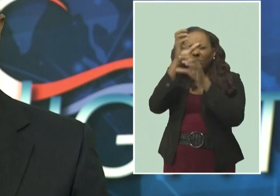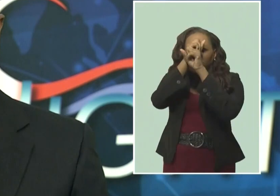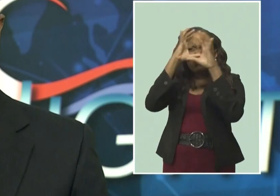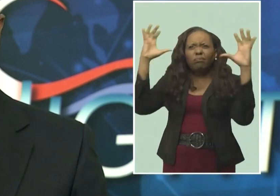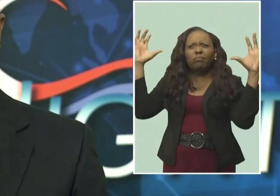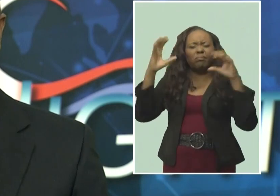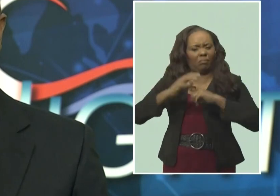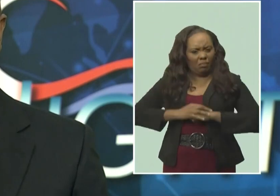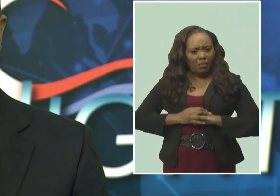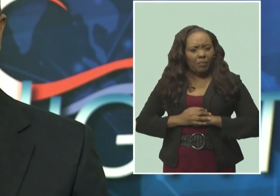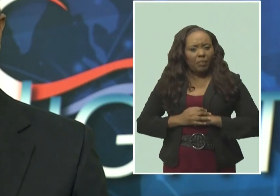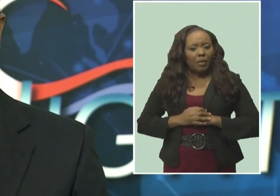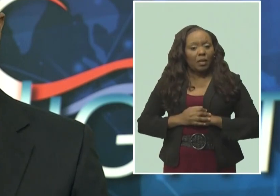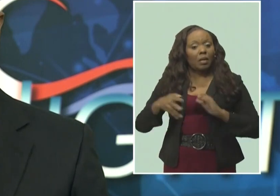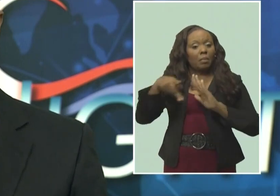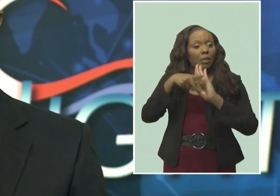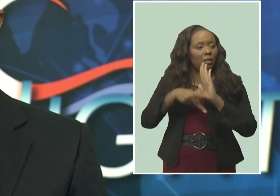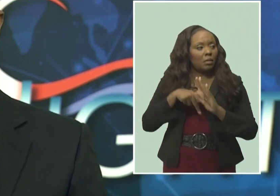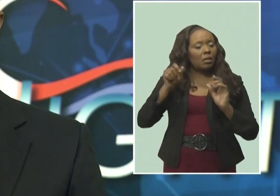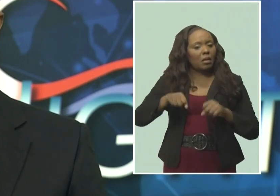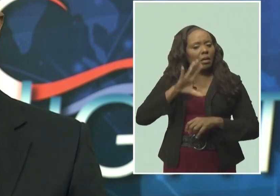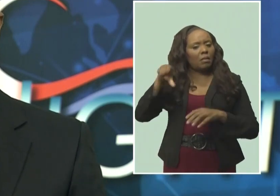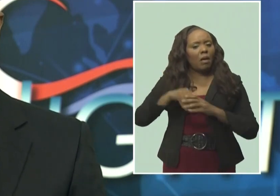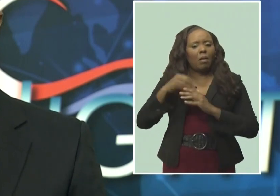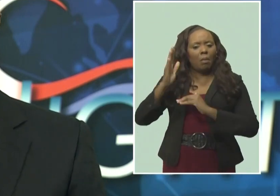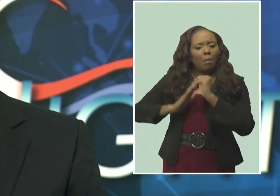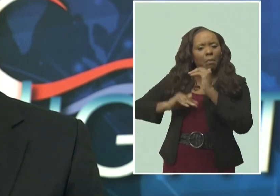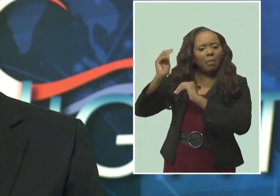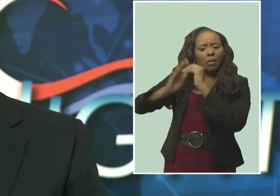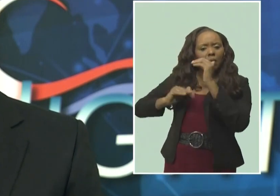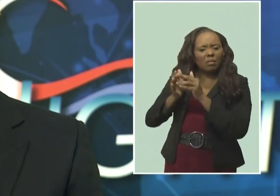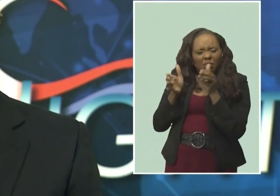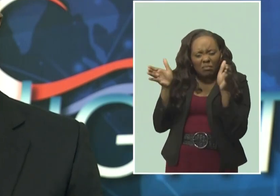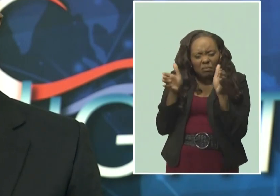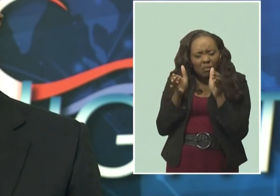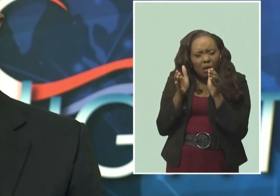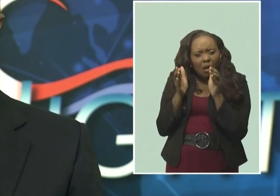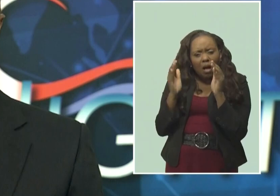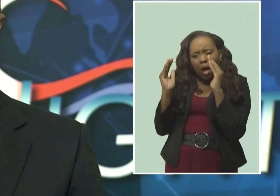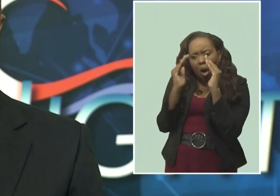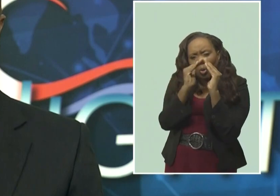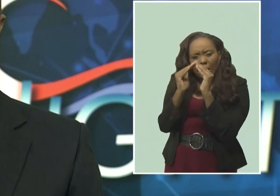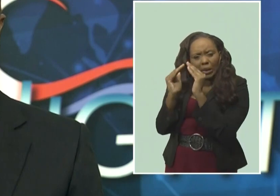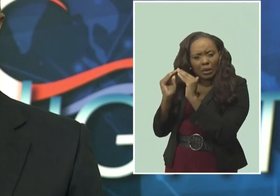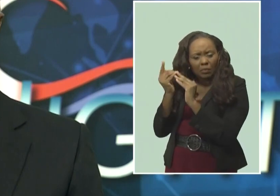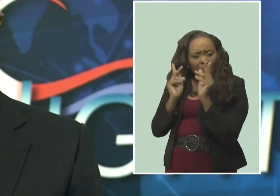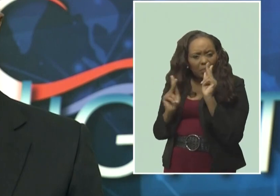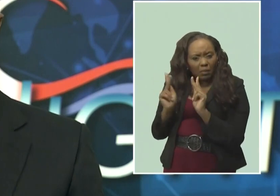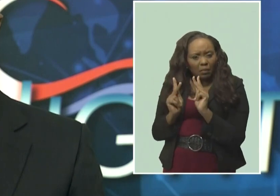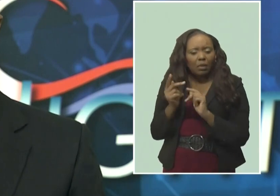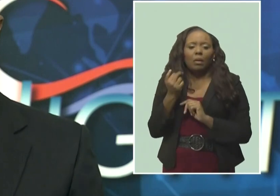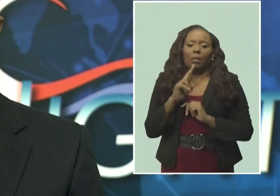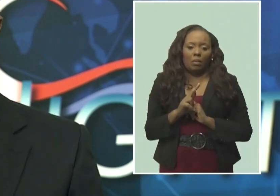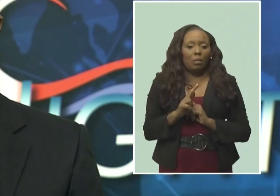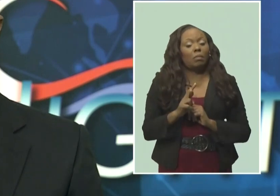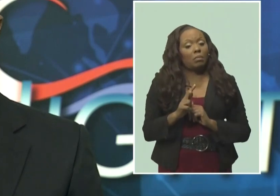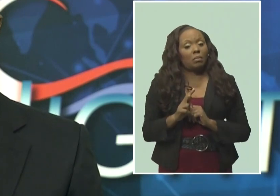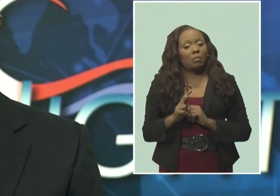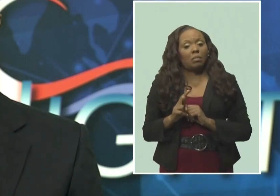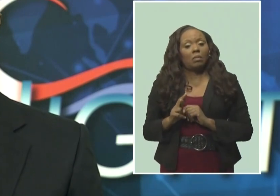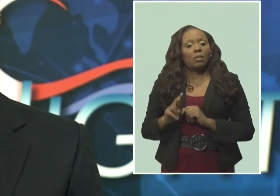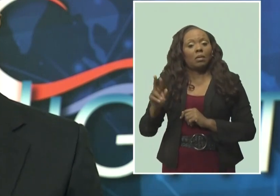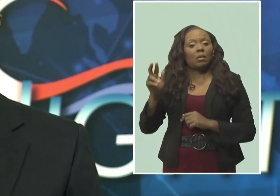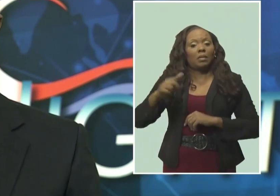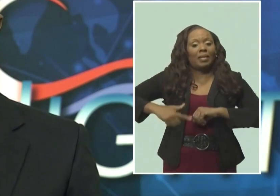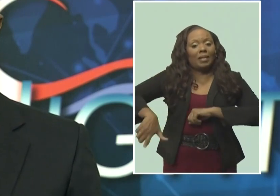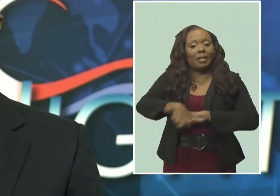He suggests that policy could involve the construction of small container houses for people or an arrangement where